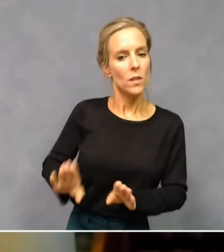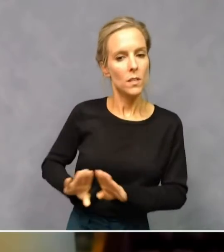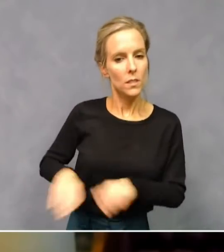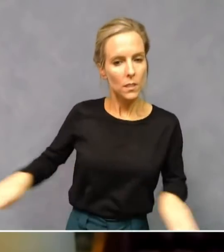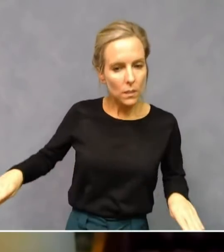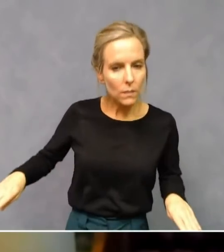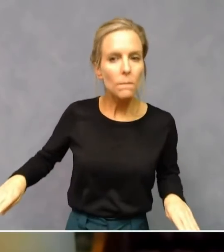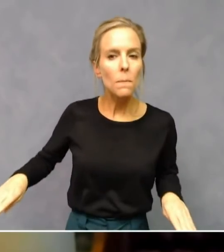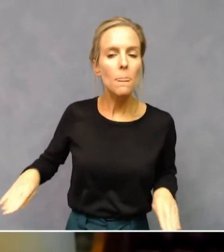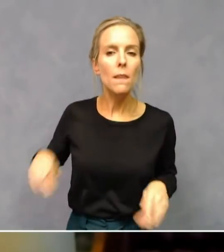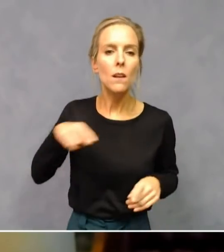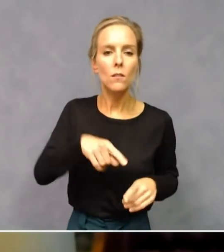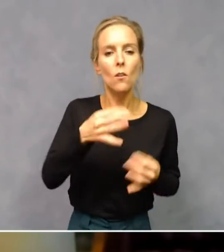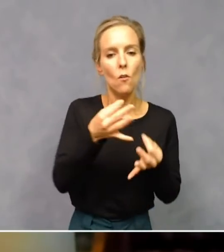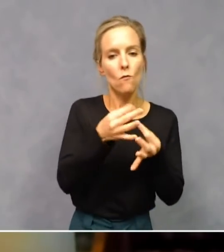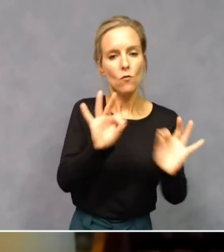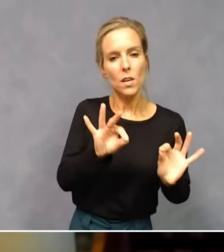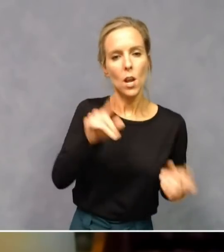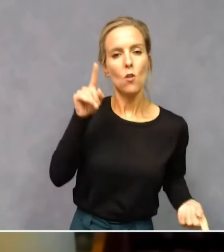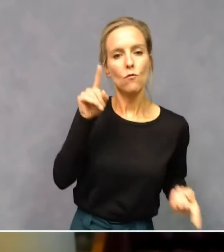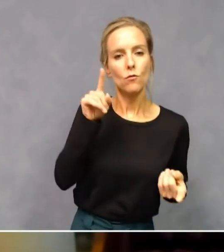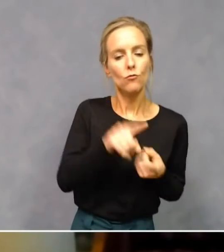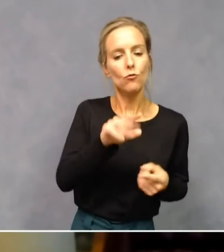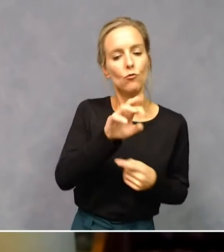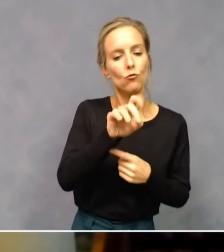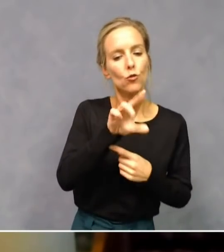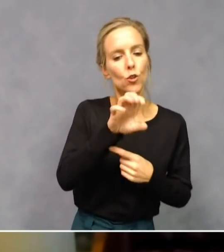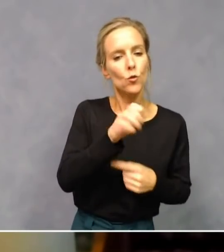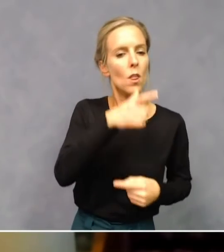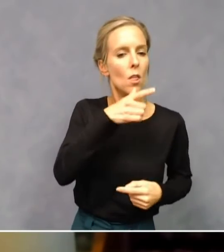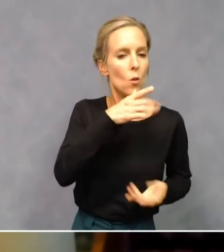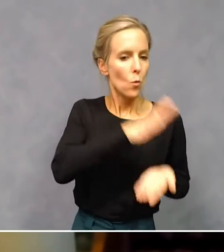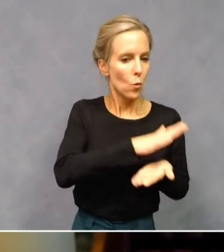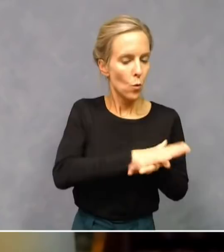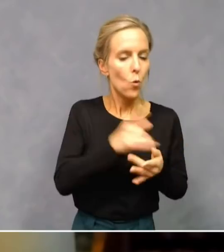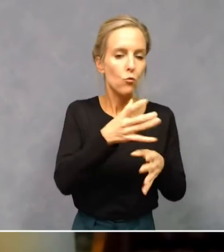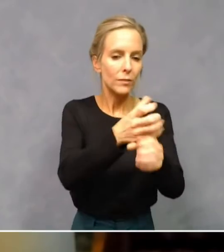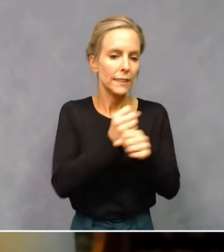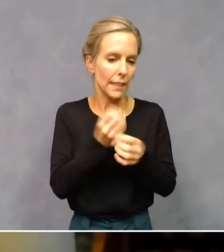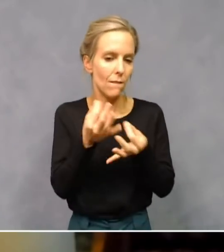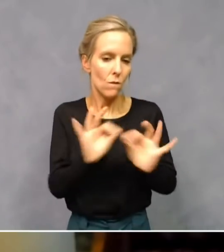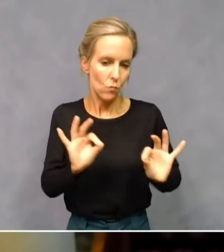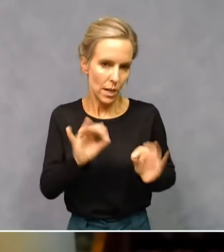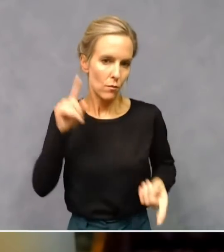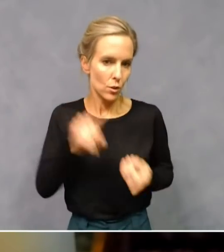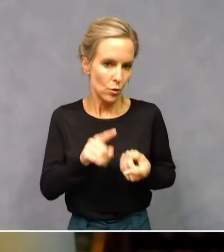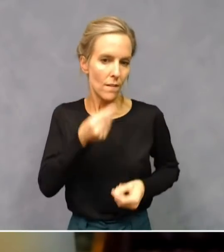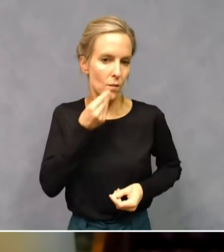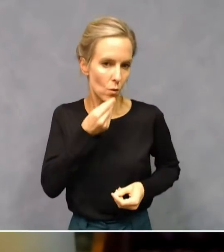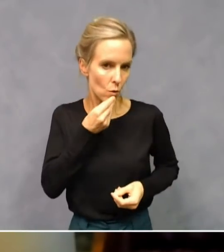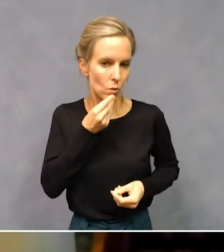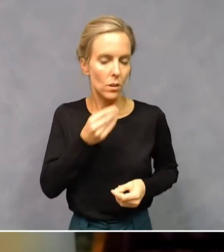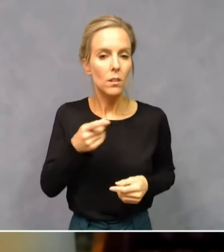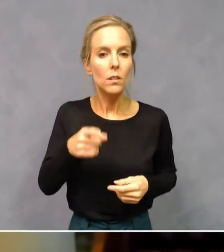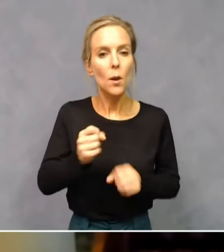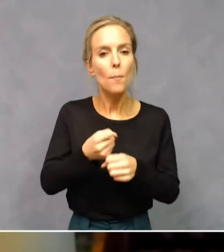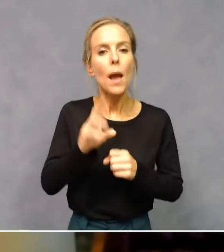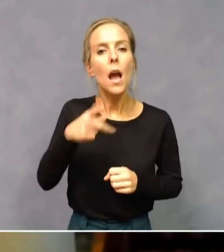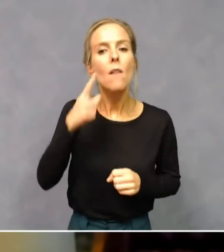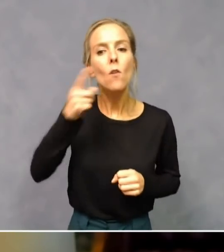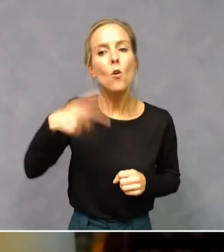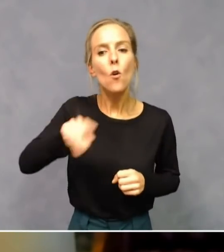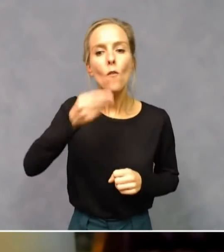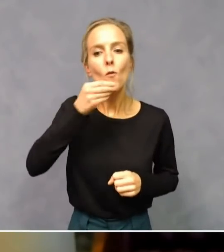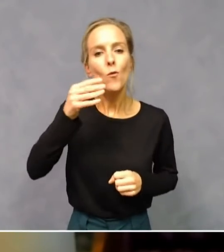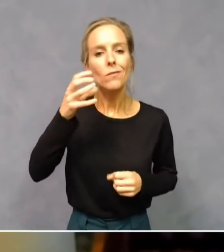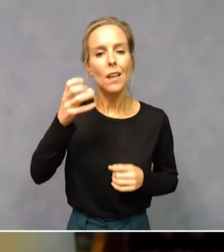and reduced meal schools and who receive free and reduced meals. And this is to make up for those meals that they miss